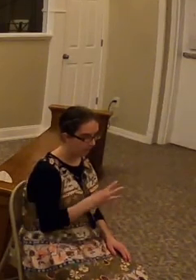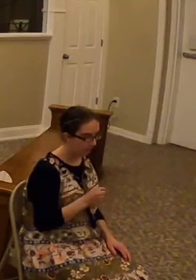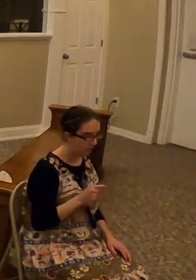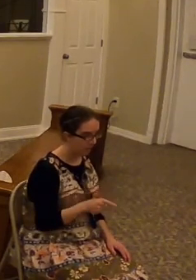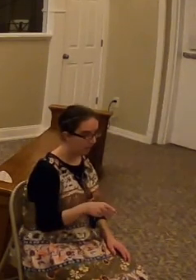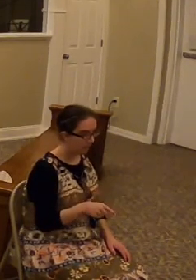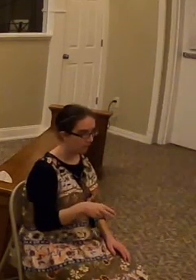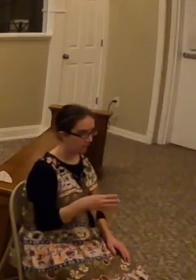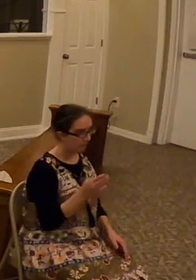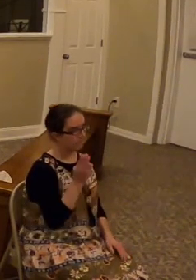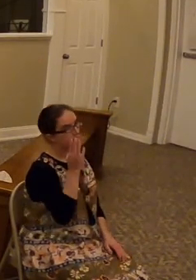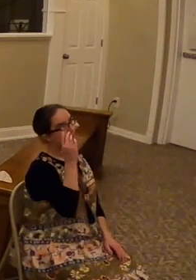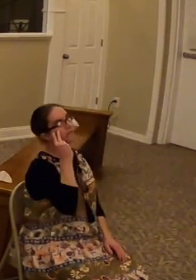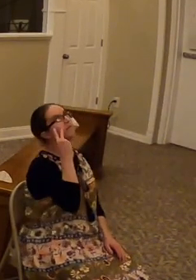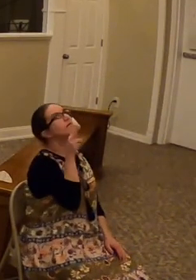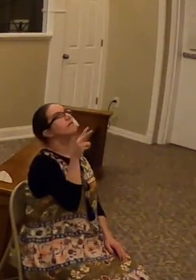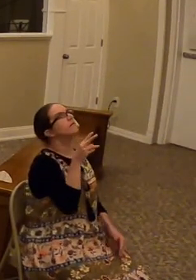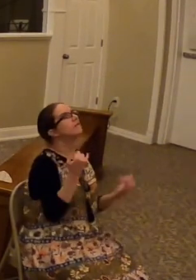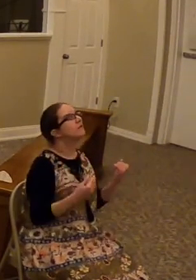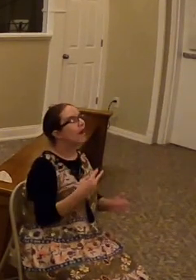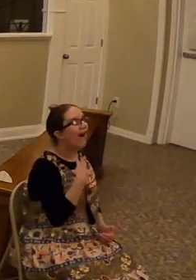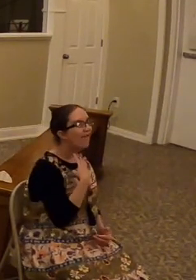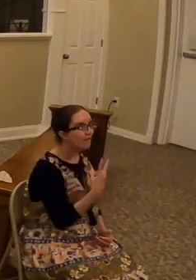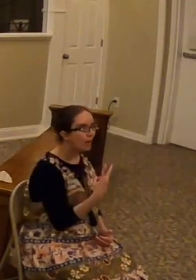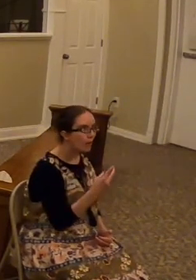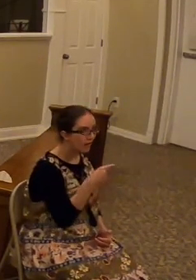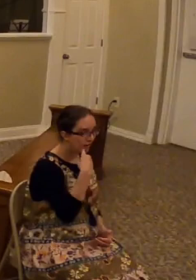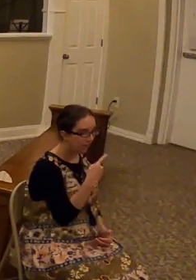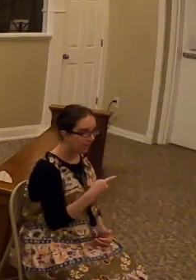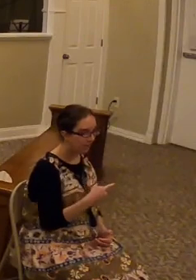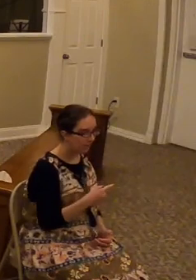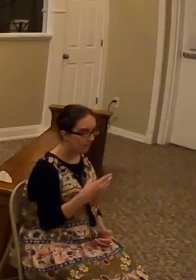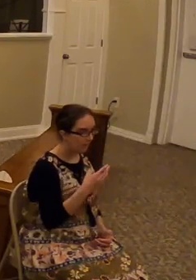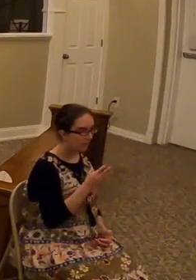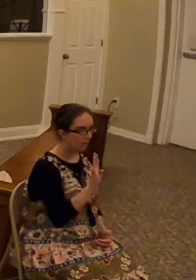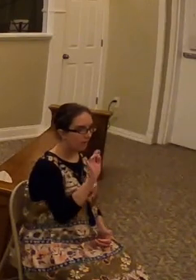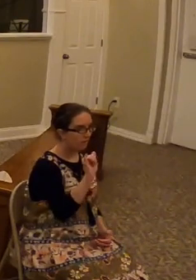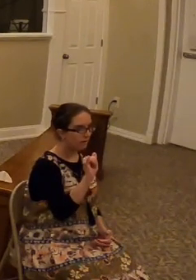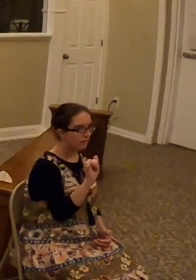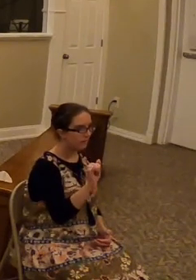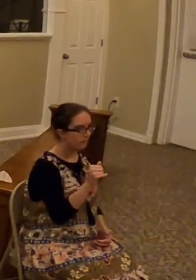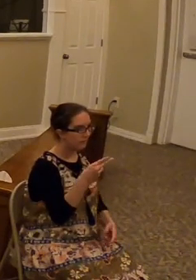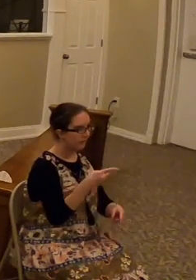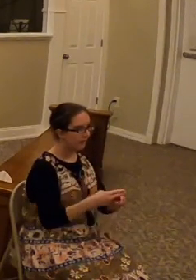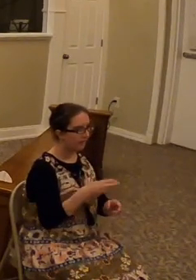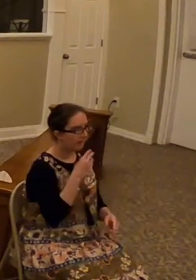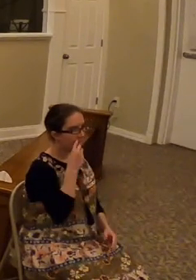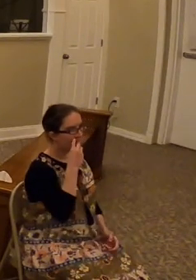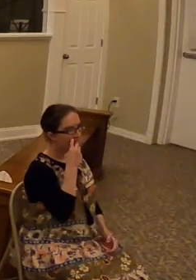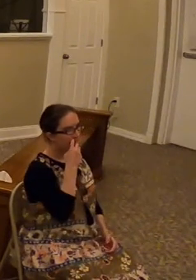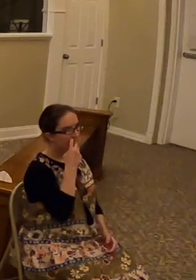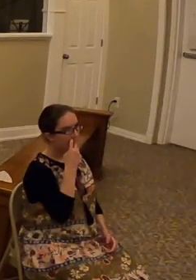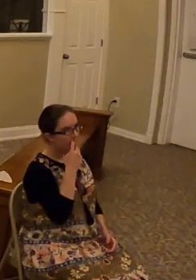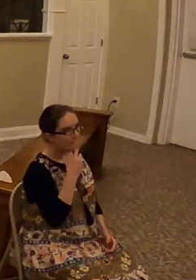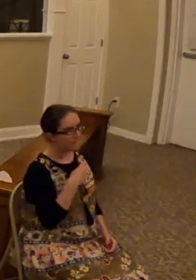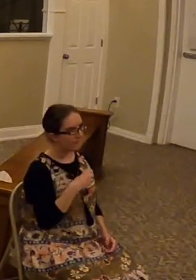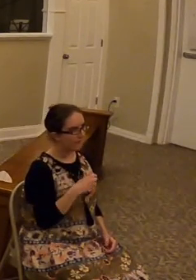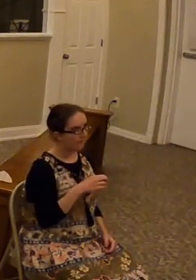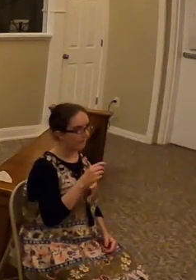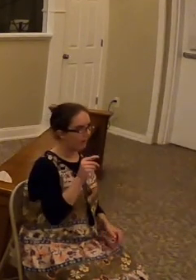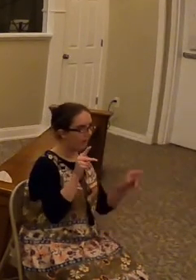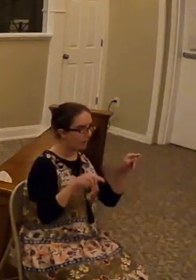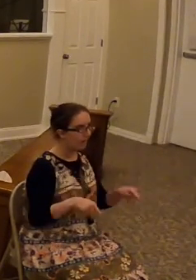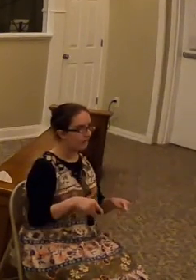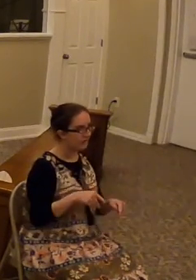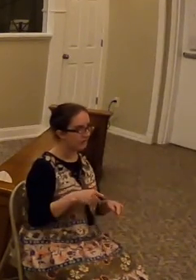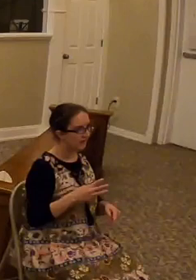And you're laying there on the ground, and all of a sudden the voice just calls you by name. Woo, hallelujah.